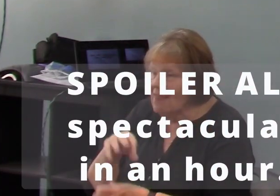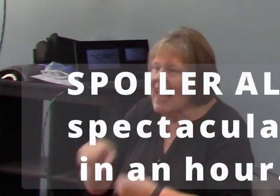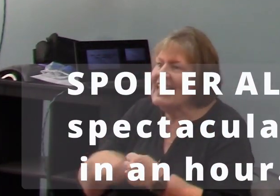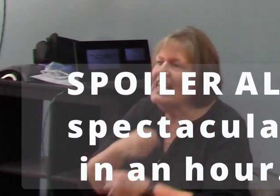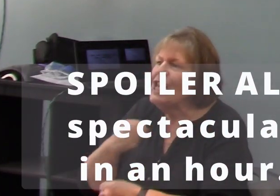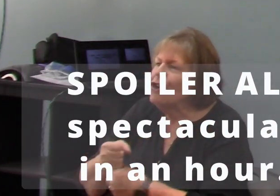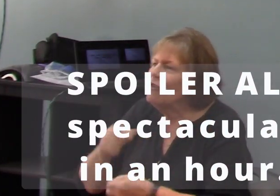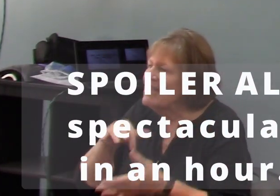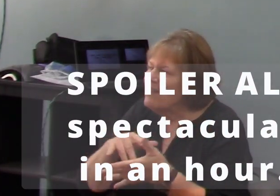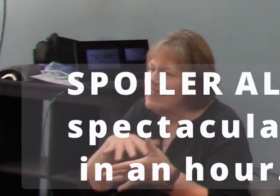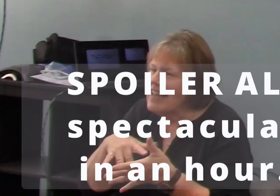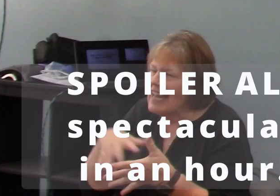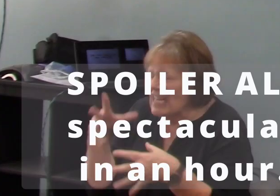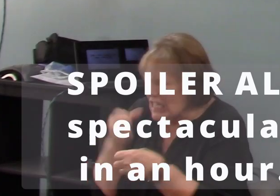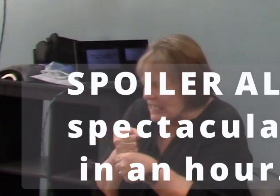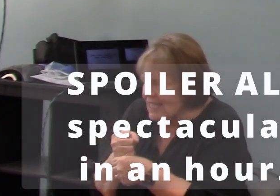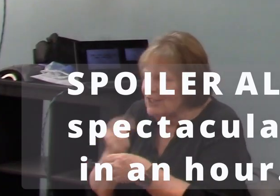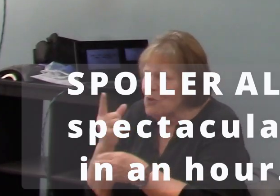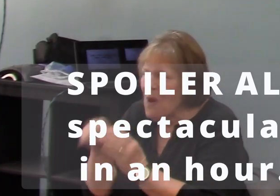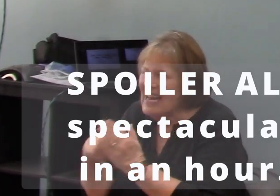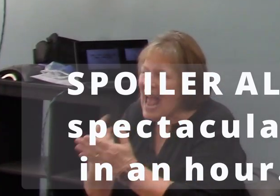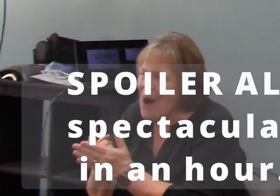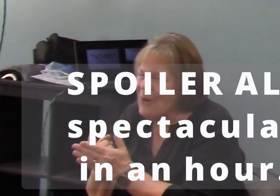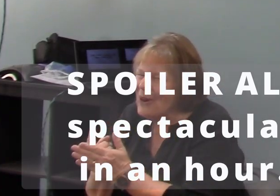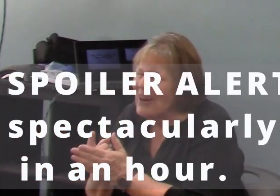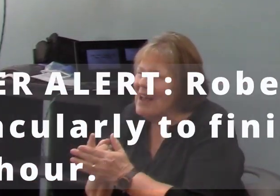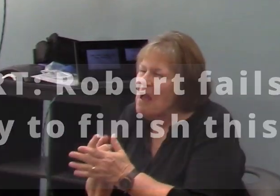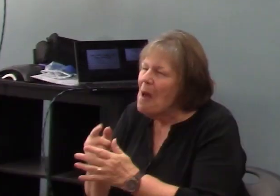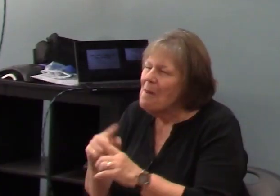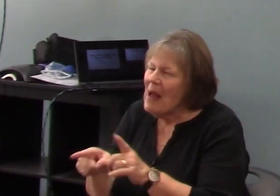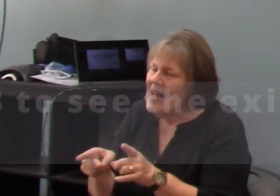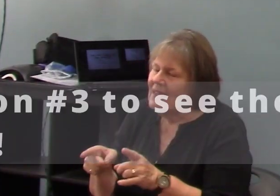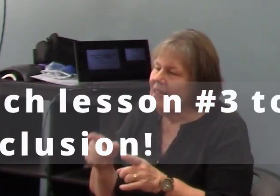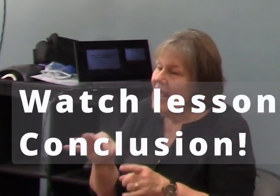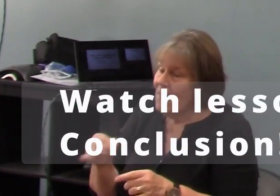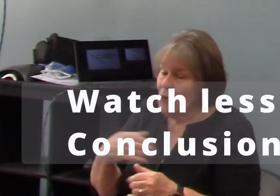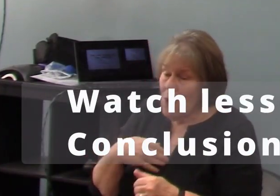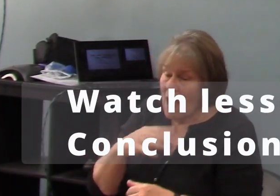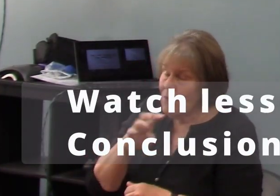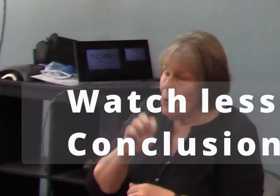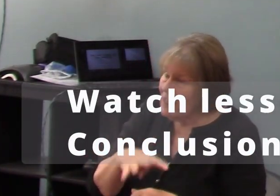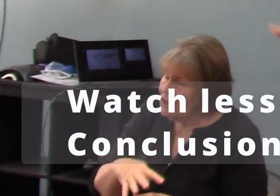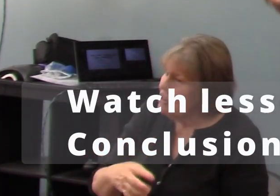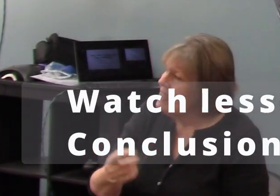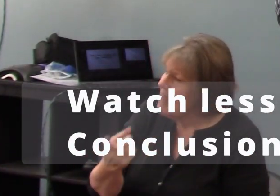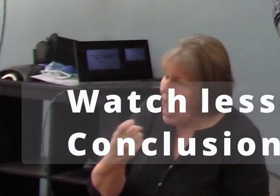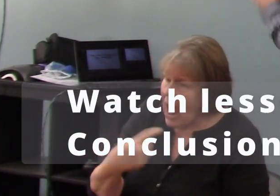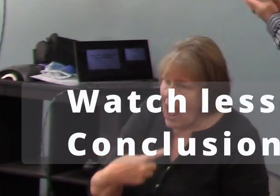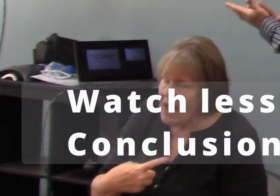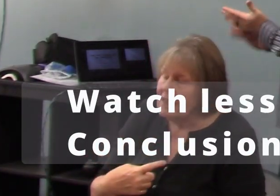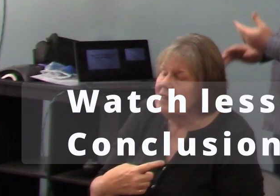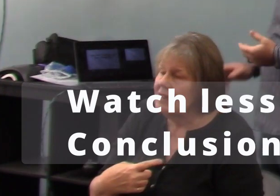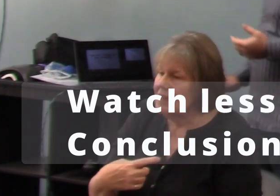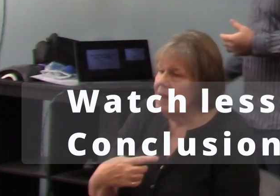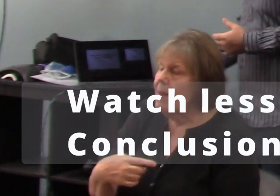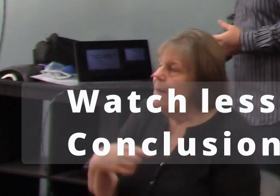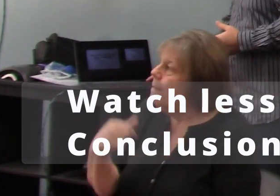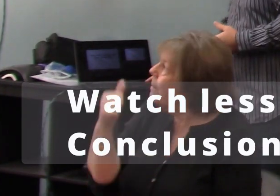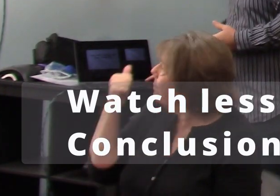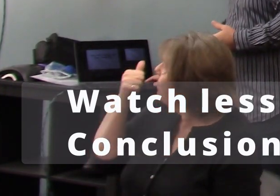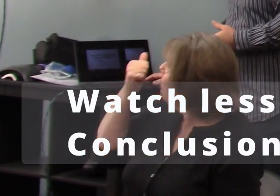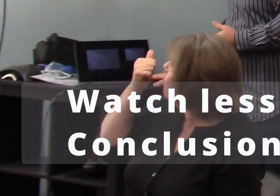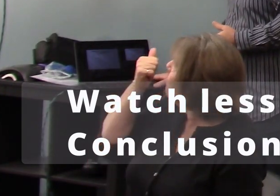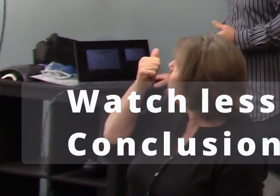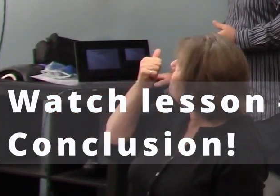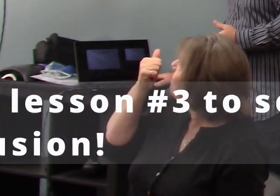bad if you have questions, or if you want to stick around after class and talk with me a little bit further. So I want to talk about something called the fine-tuning of the universe. That's what